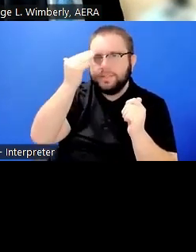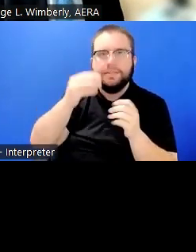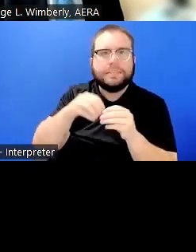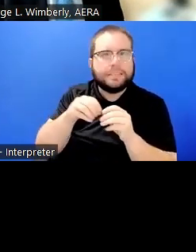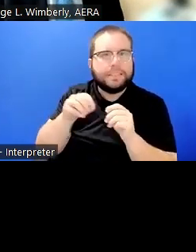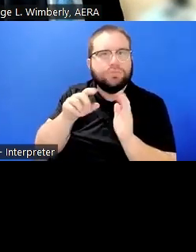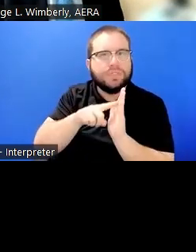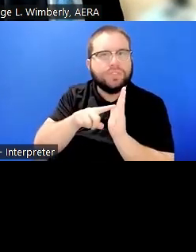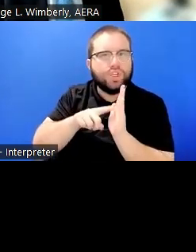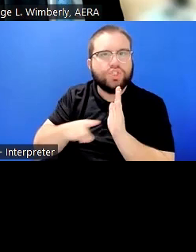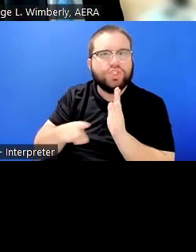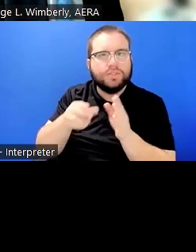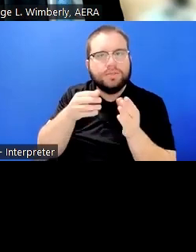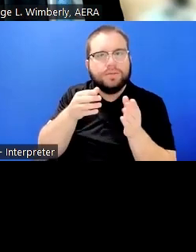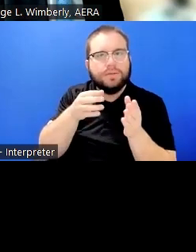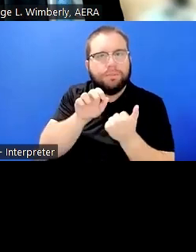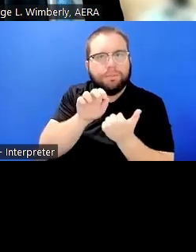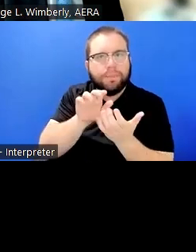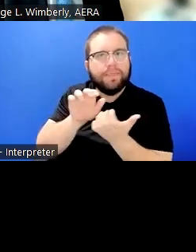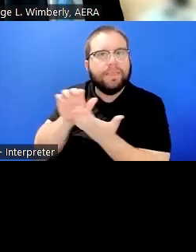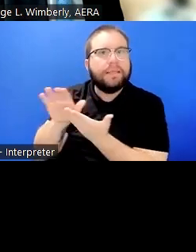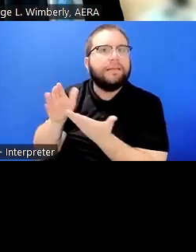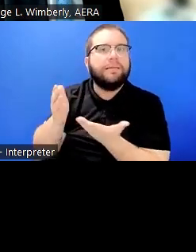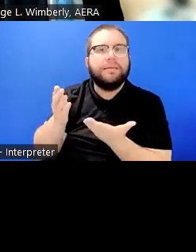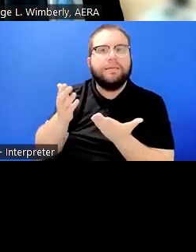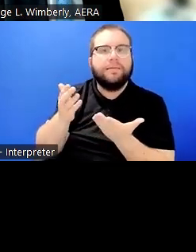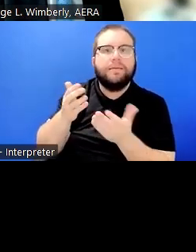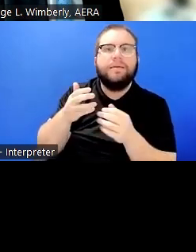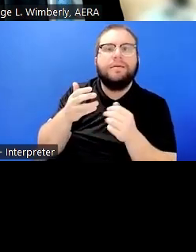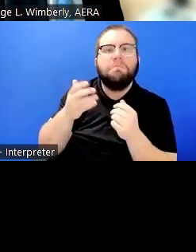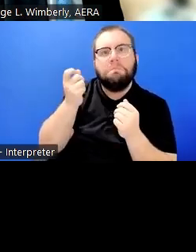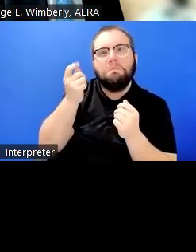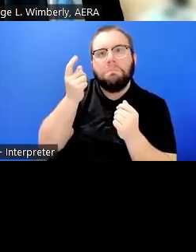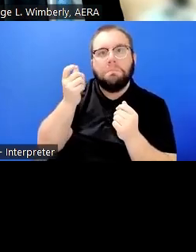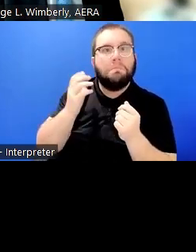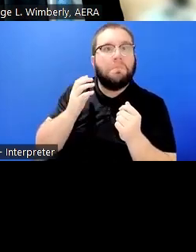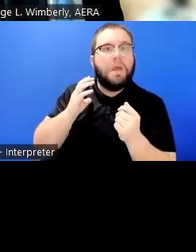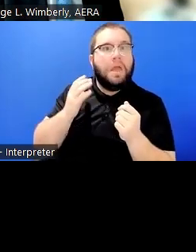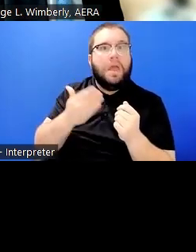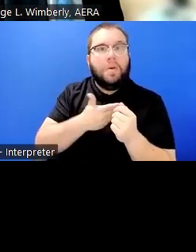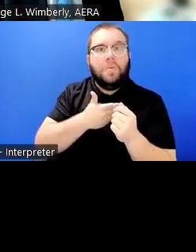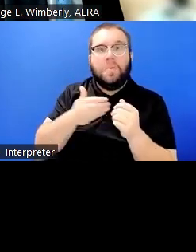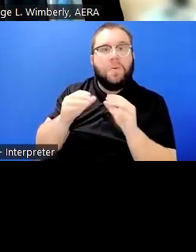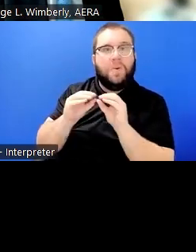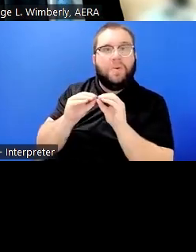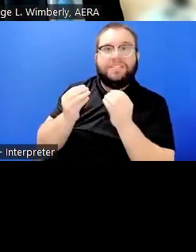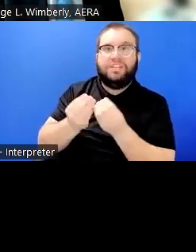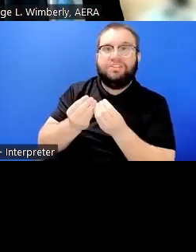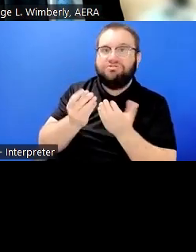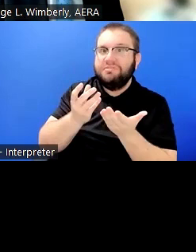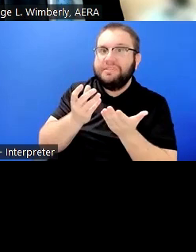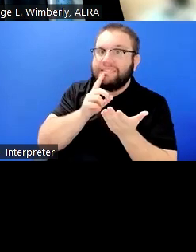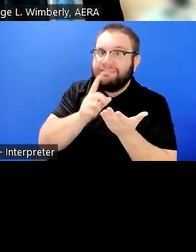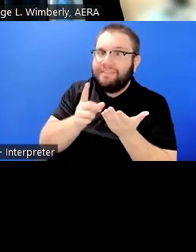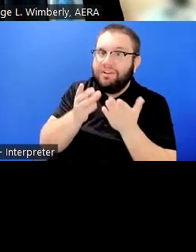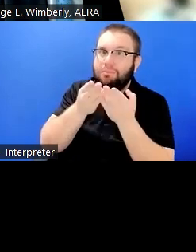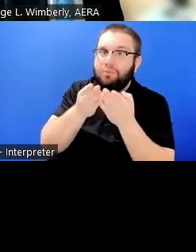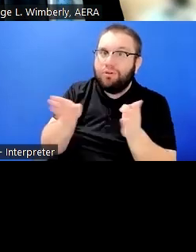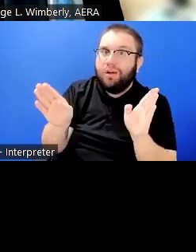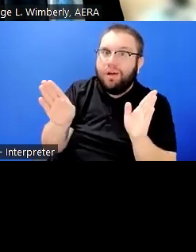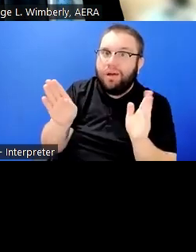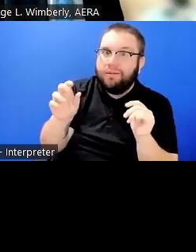the research in the field. And even if although we have a very broad call, if